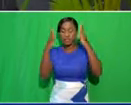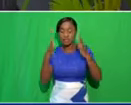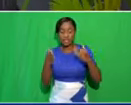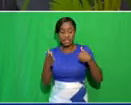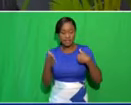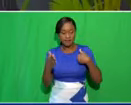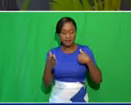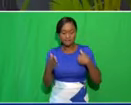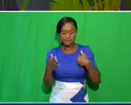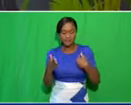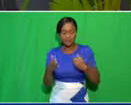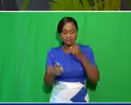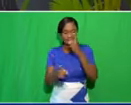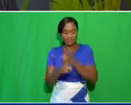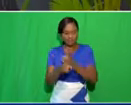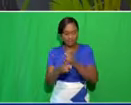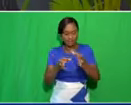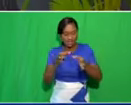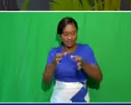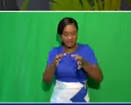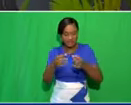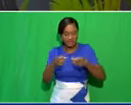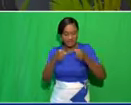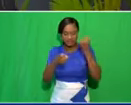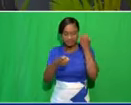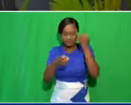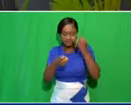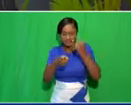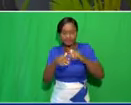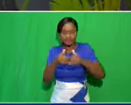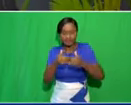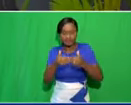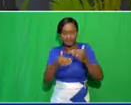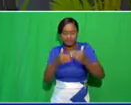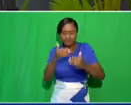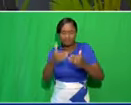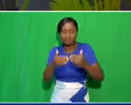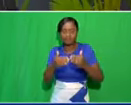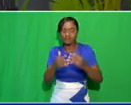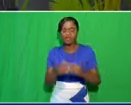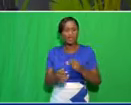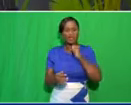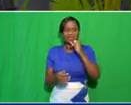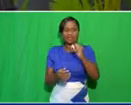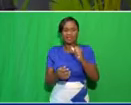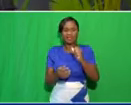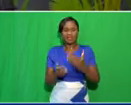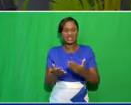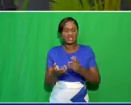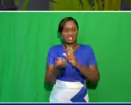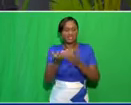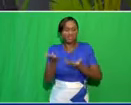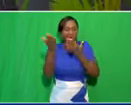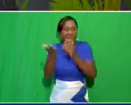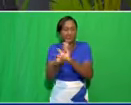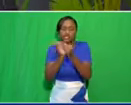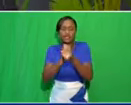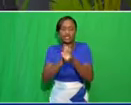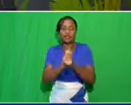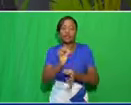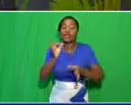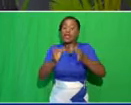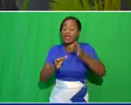booklet giving ideas about how to go forward. So we're not just going to suggest a change. If something